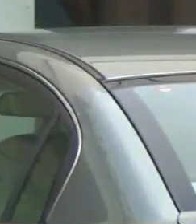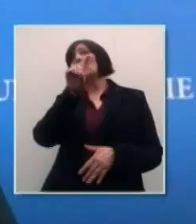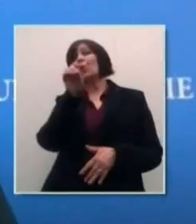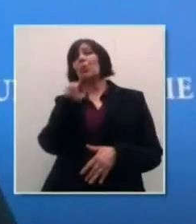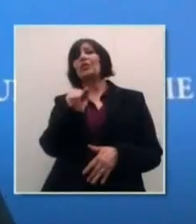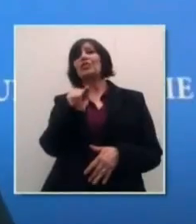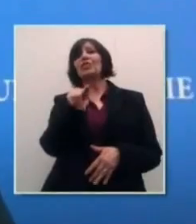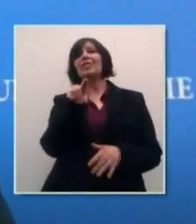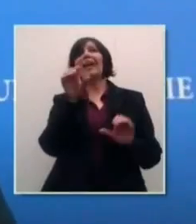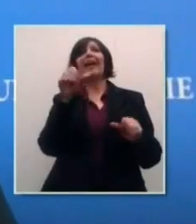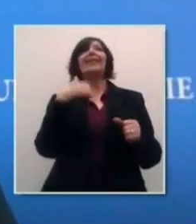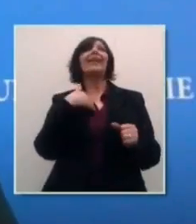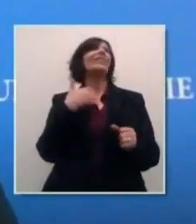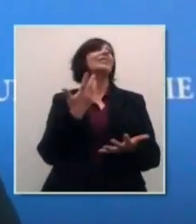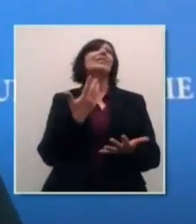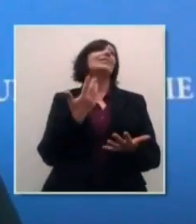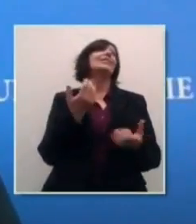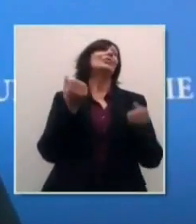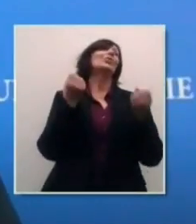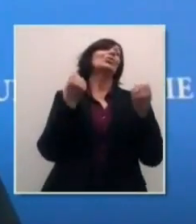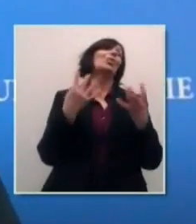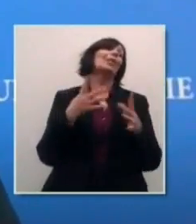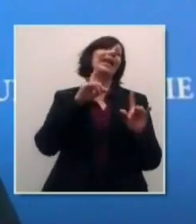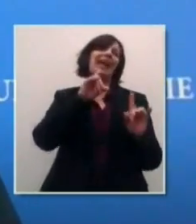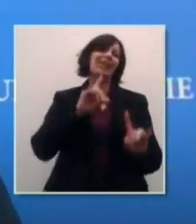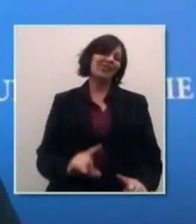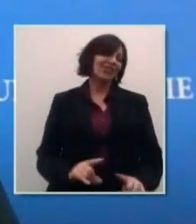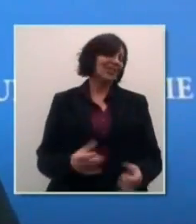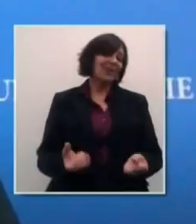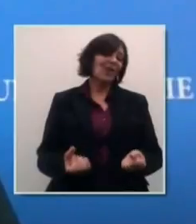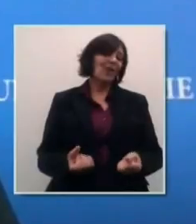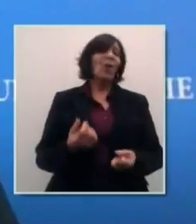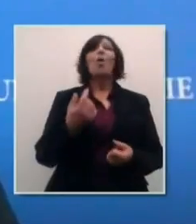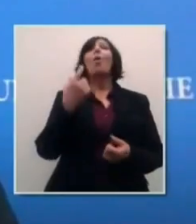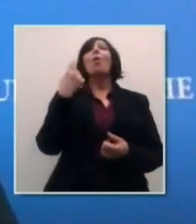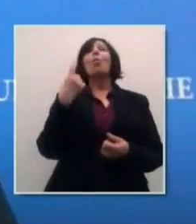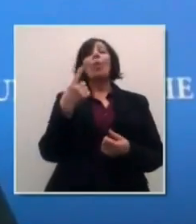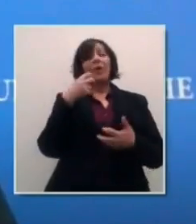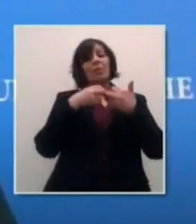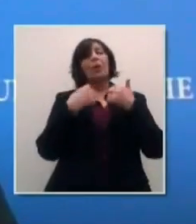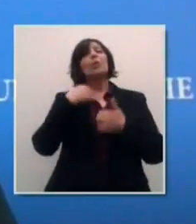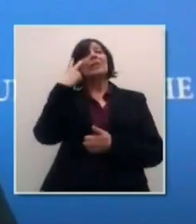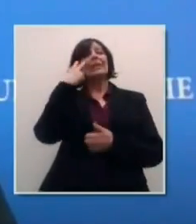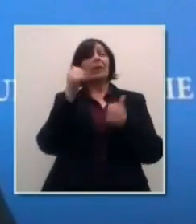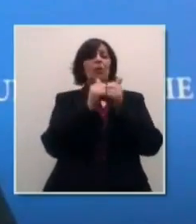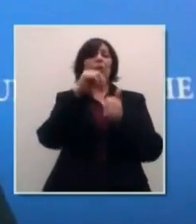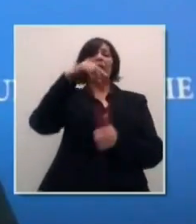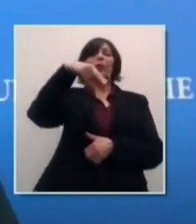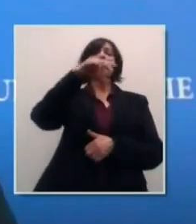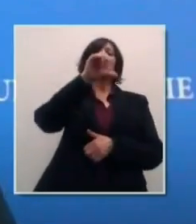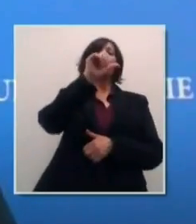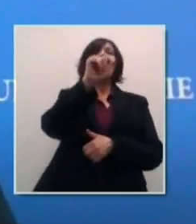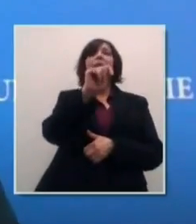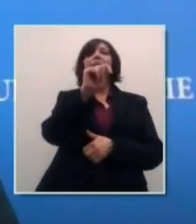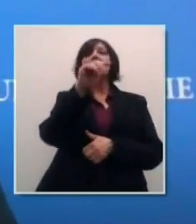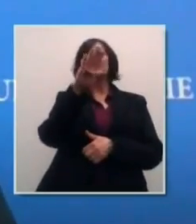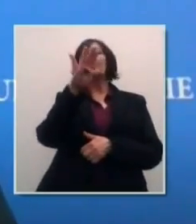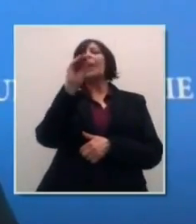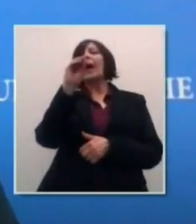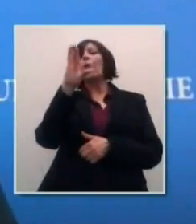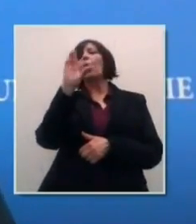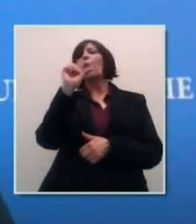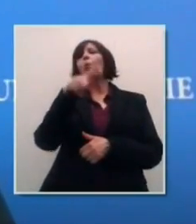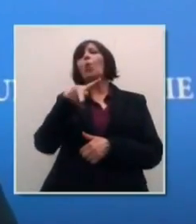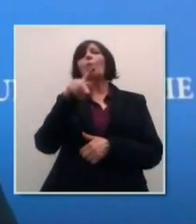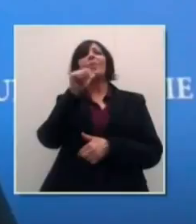company. He didn't think so. One of the problems that we're seeing with Quest and LabCorp and BioReference is they're not able to get results back